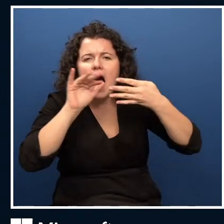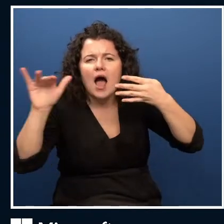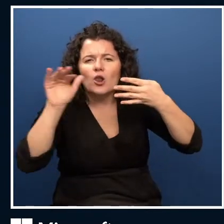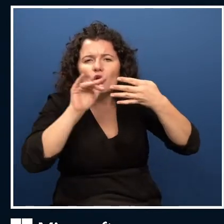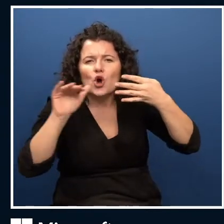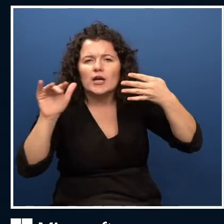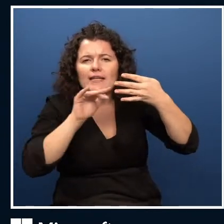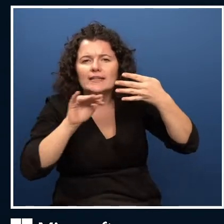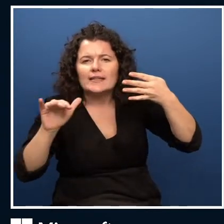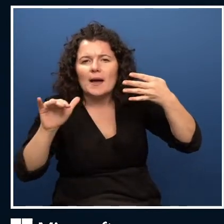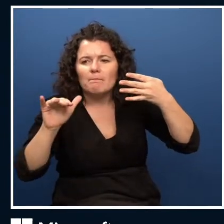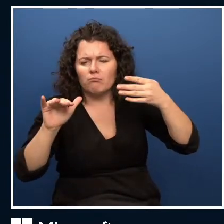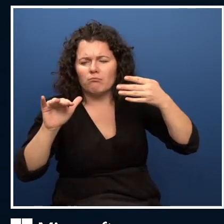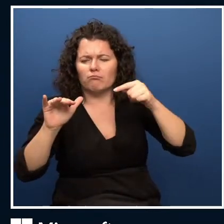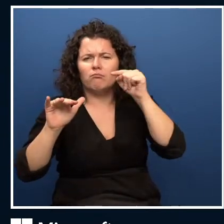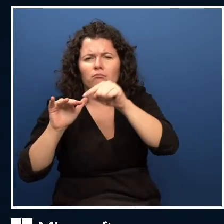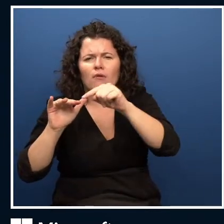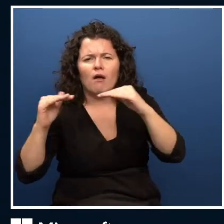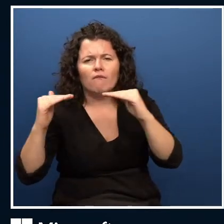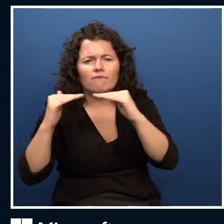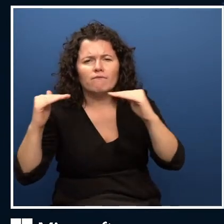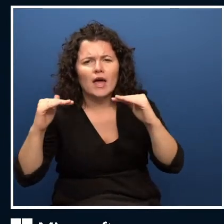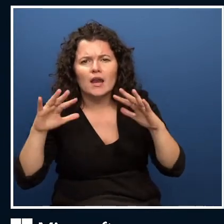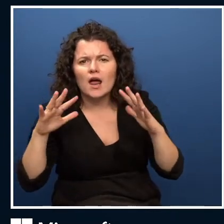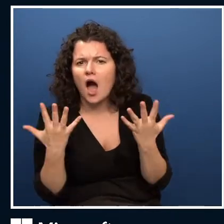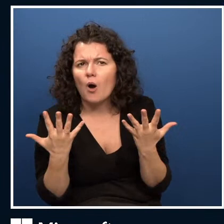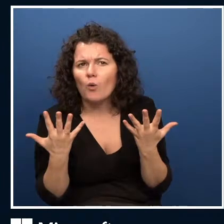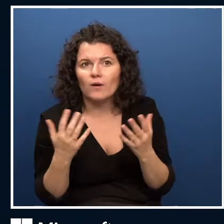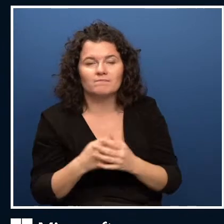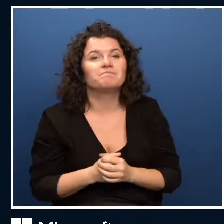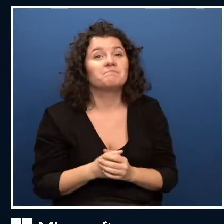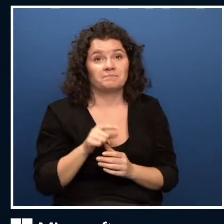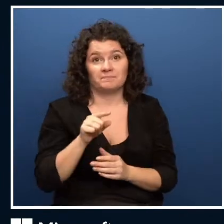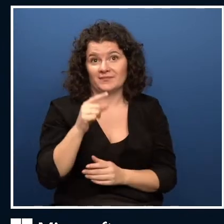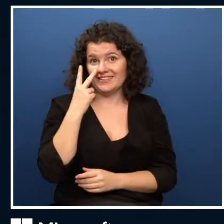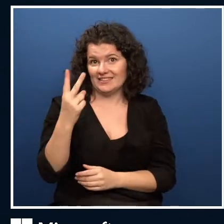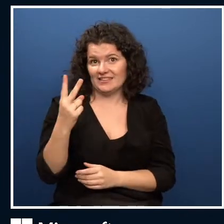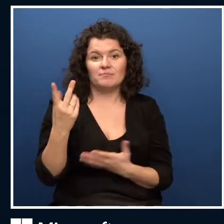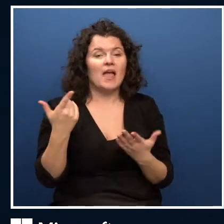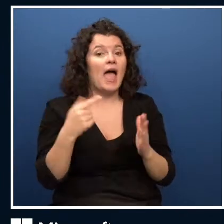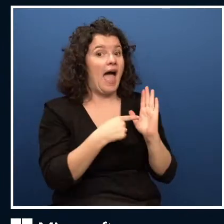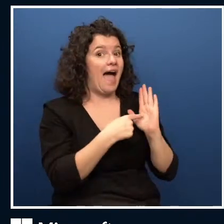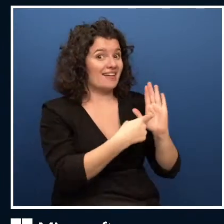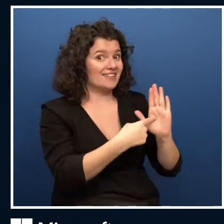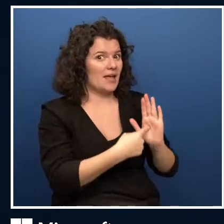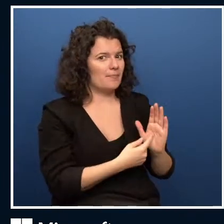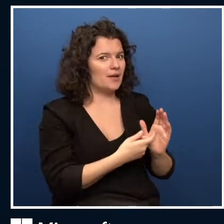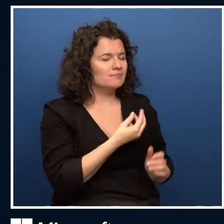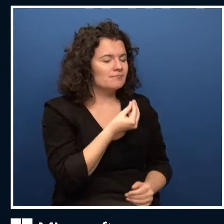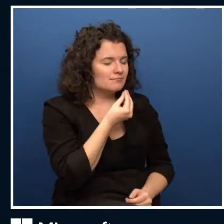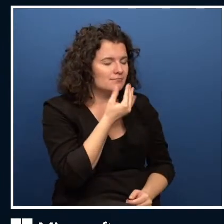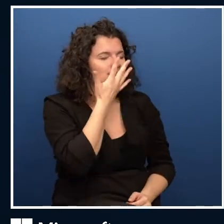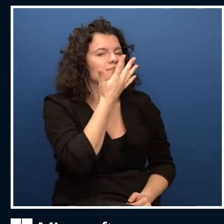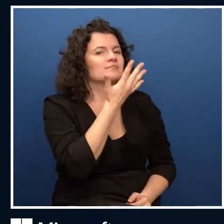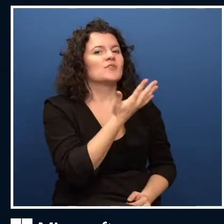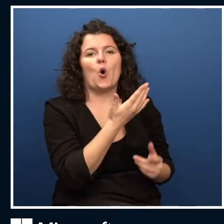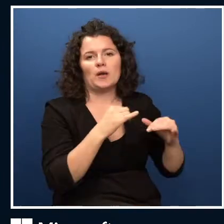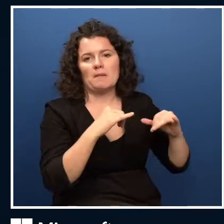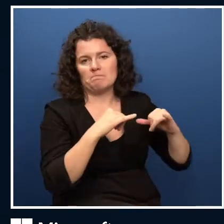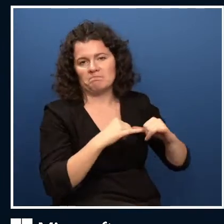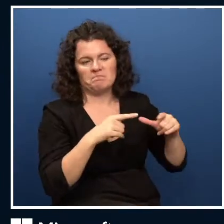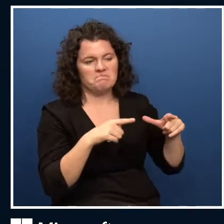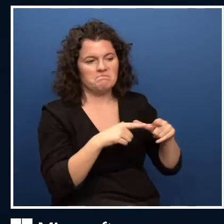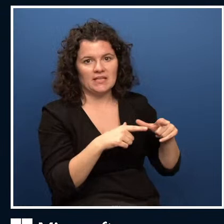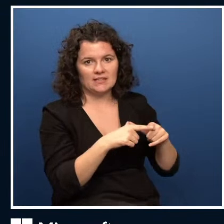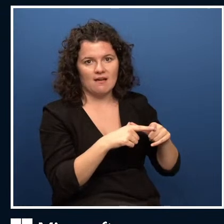is fair. So in these examples, you just saw that you are giving much importance to a particular kind of object